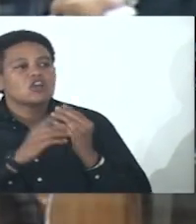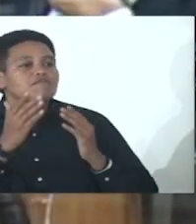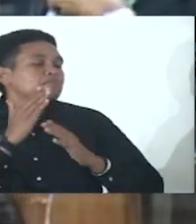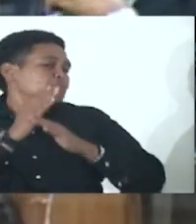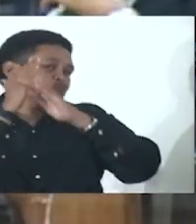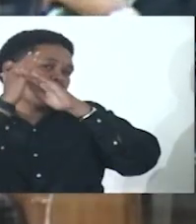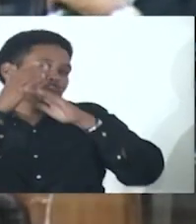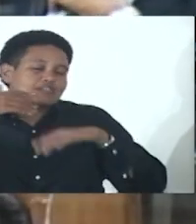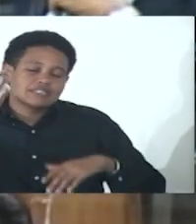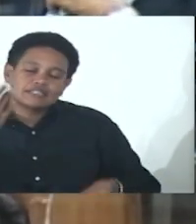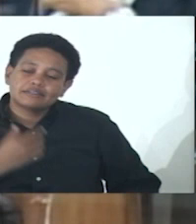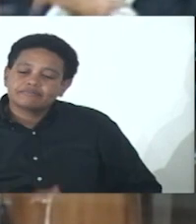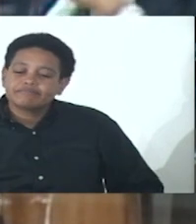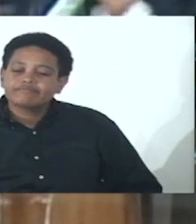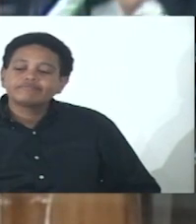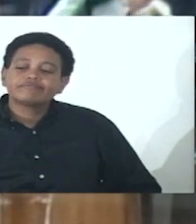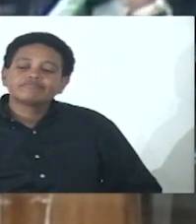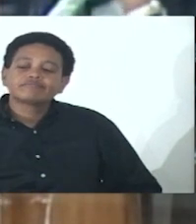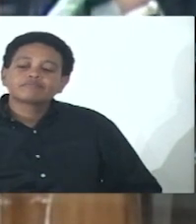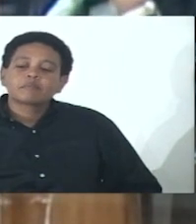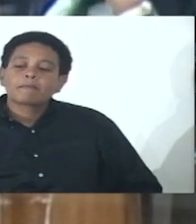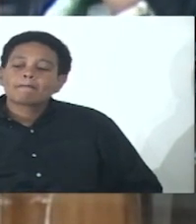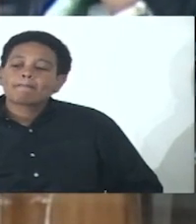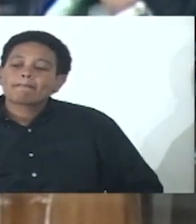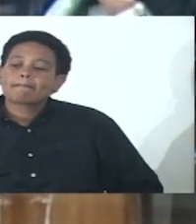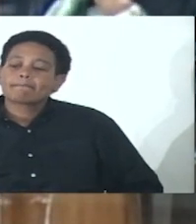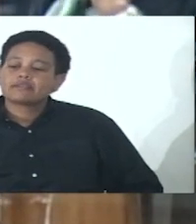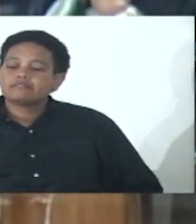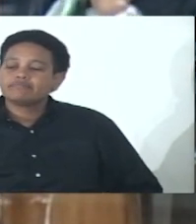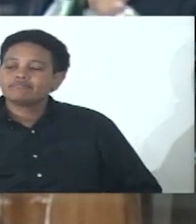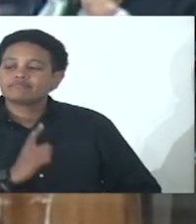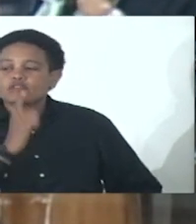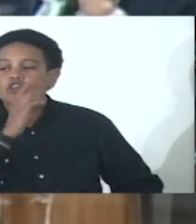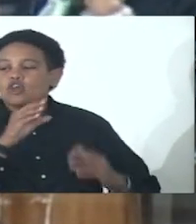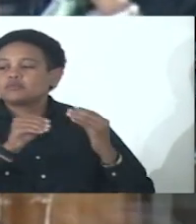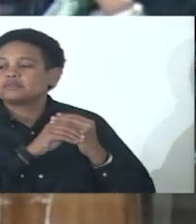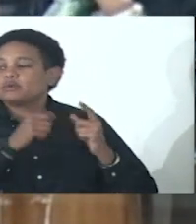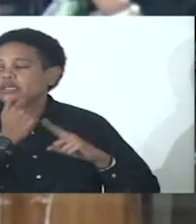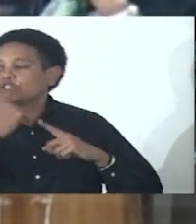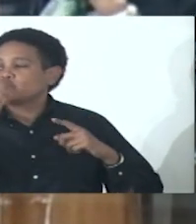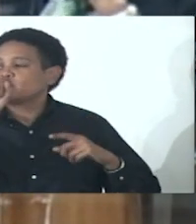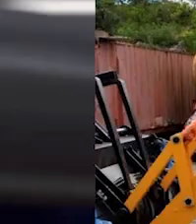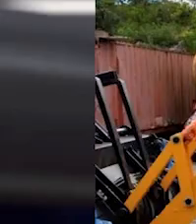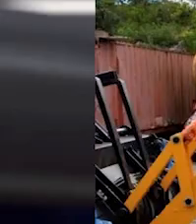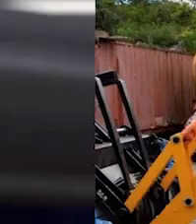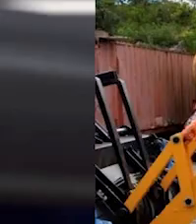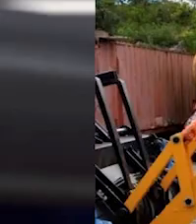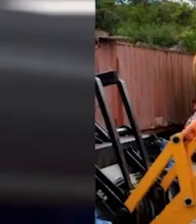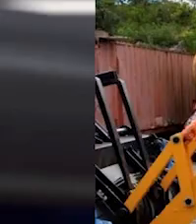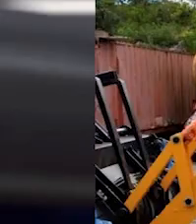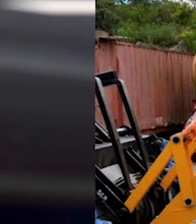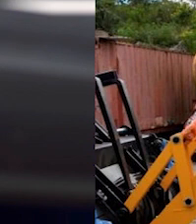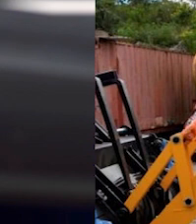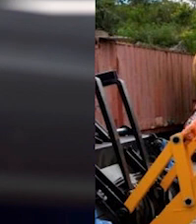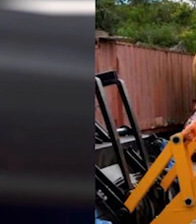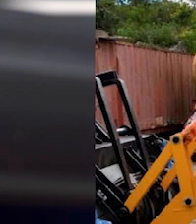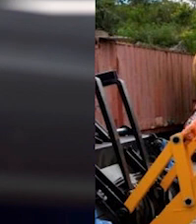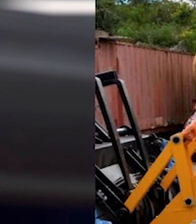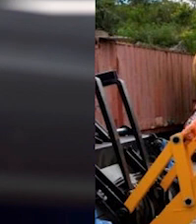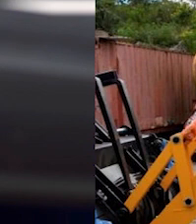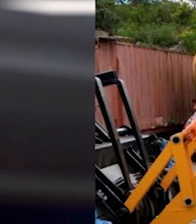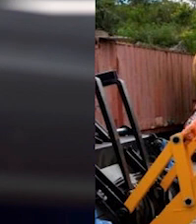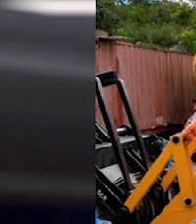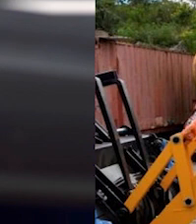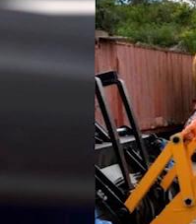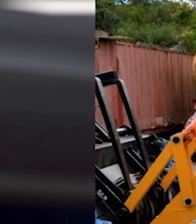bureaucracy. The new NIDS bill has been referred to a joint select committee of parliament for deliberations. The Ministry of Agriculture